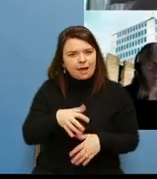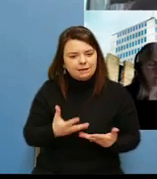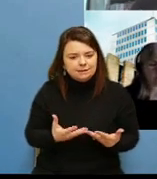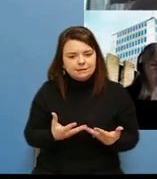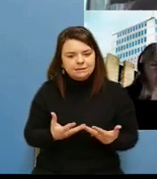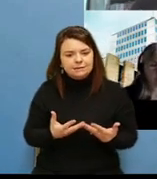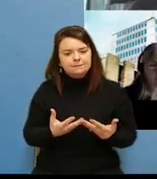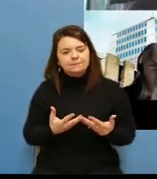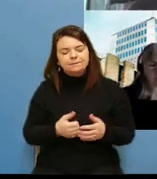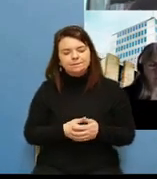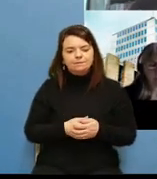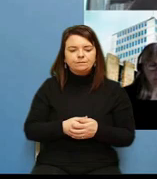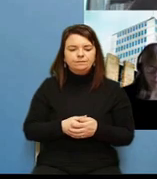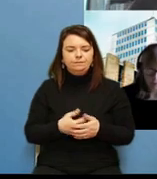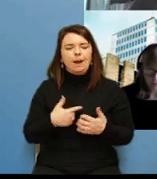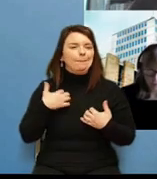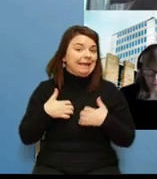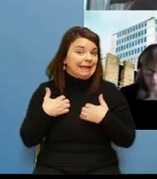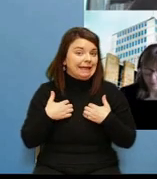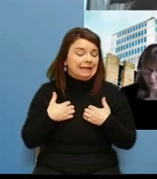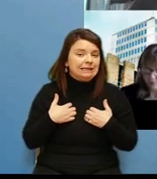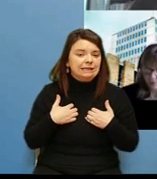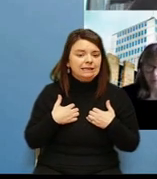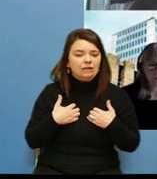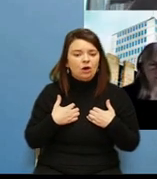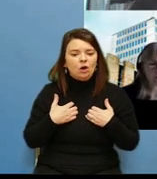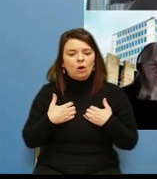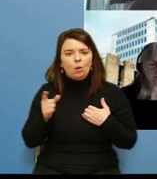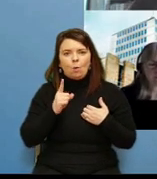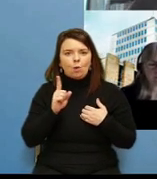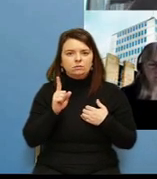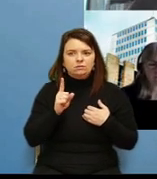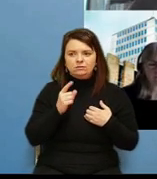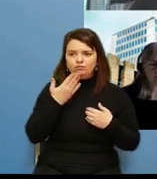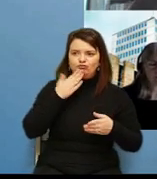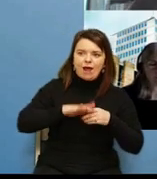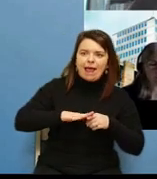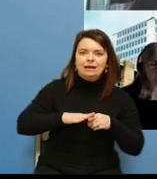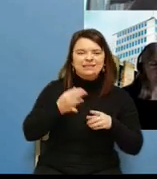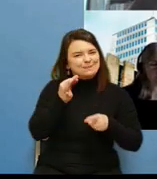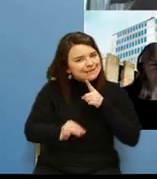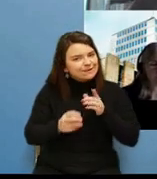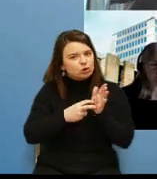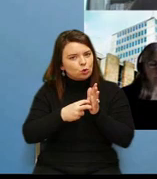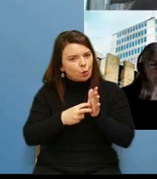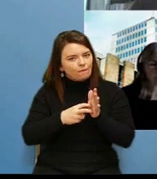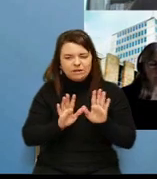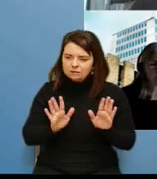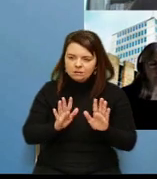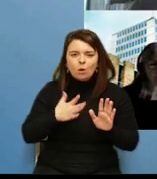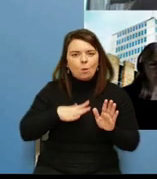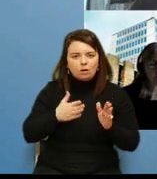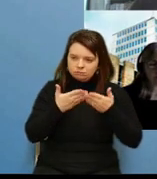And so we don't know what the branding is. I'm keen to have a sort of a brand that isn't specific to Norfolk,